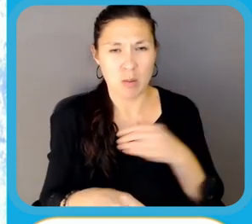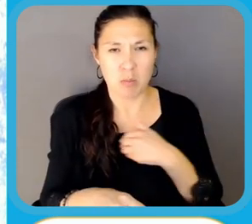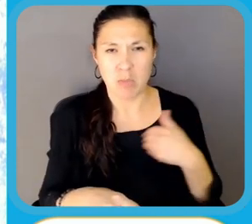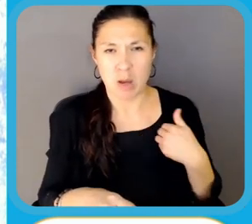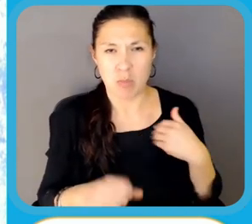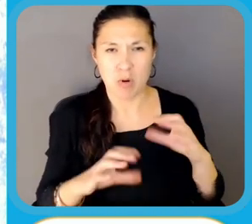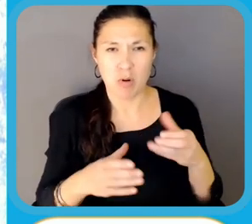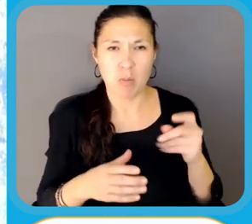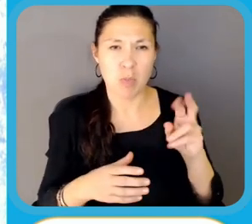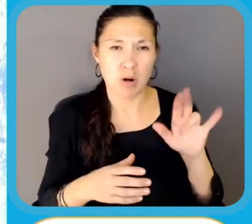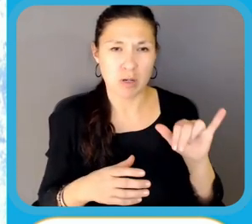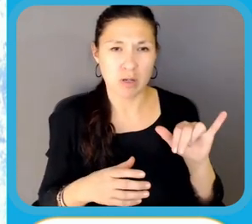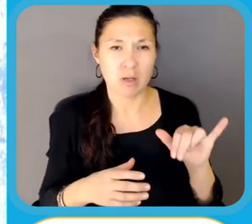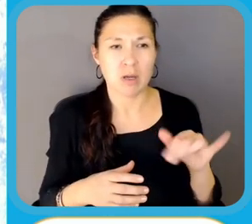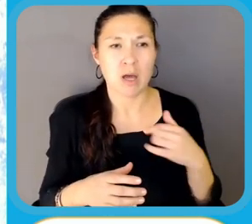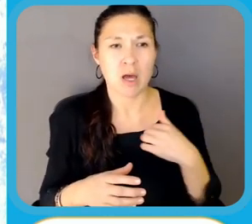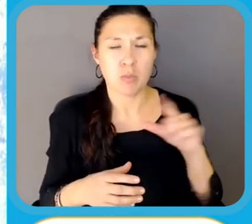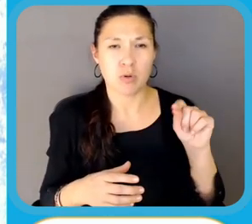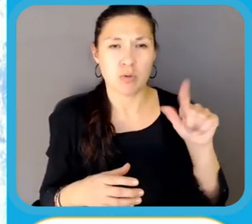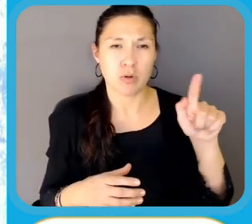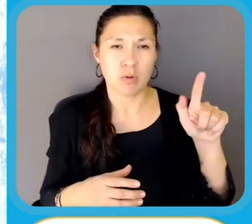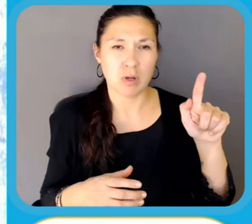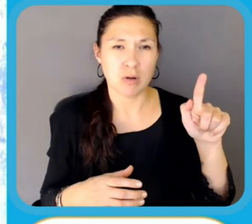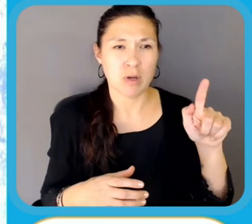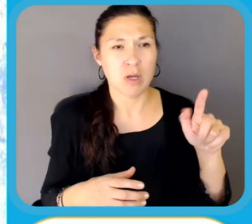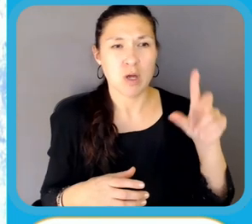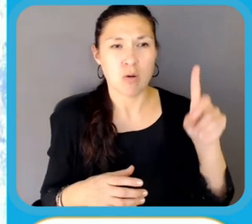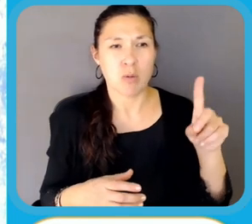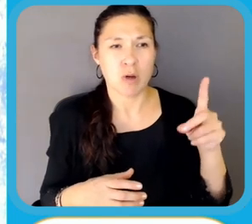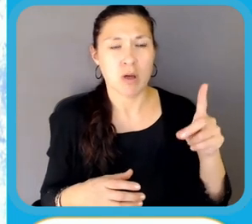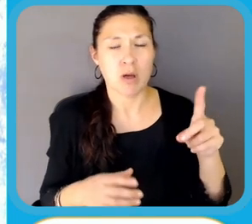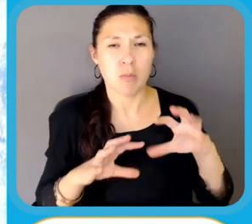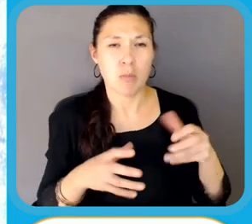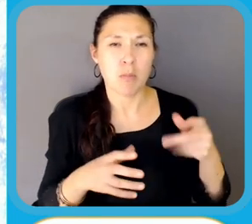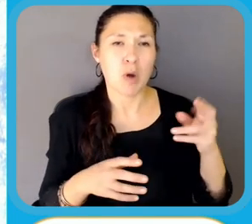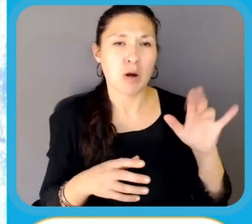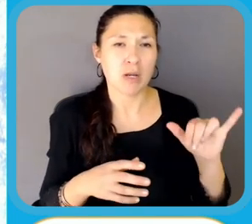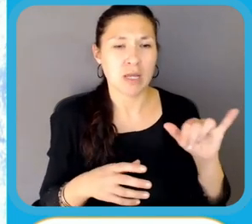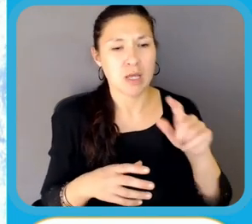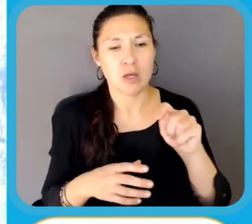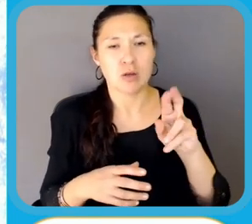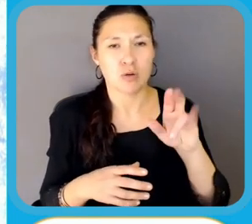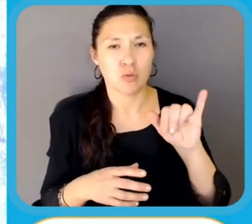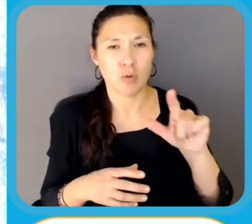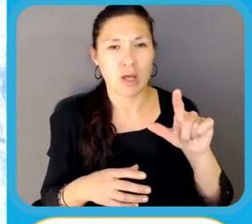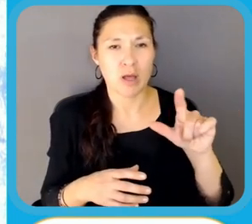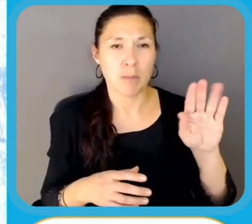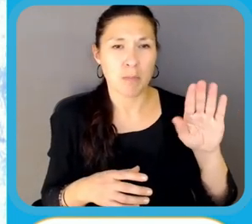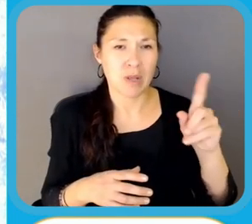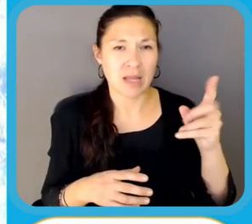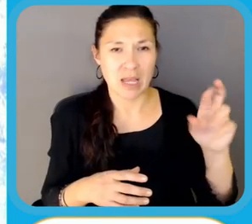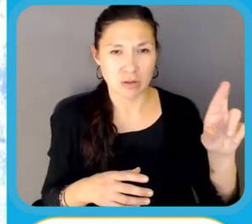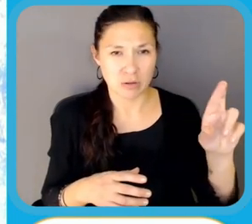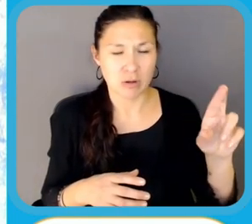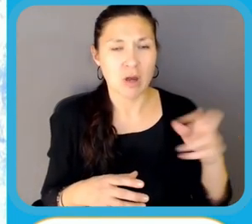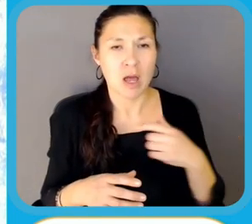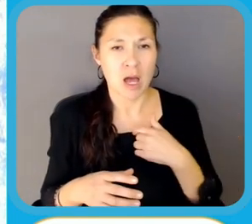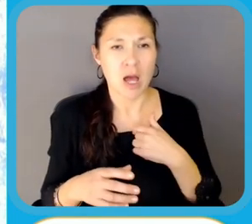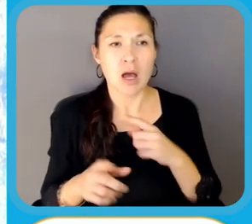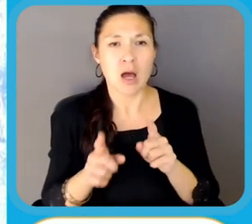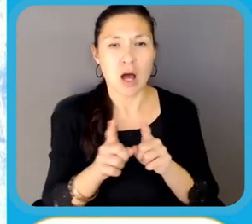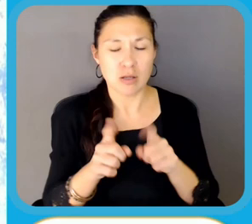2021 Democratic Party trail racer and have again pledged to raise desperately needed funds for our party's candidates in